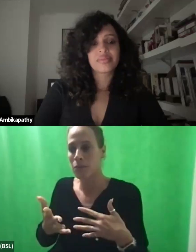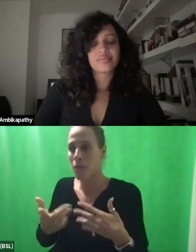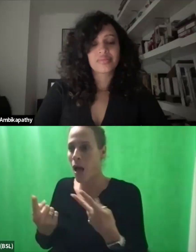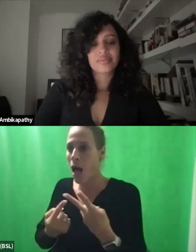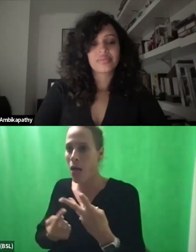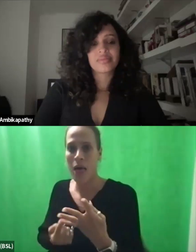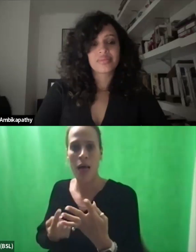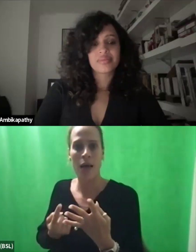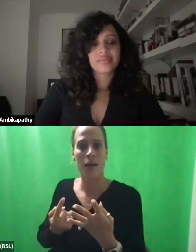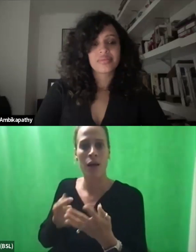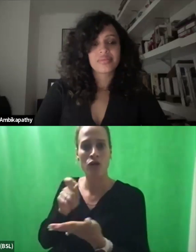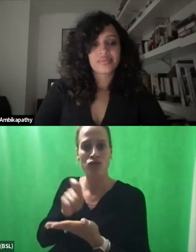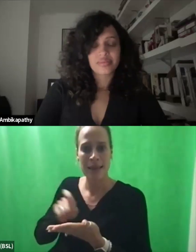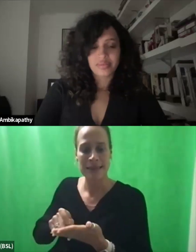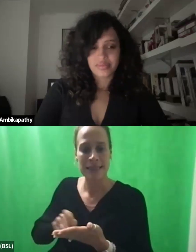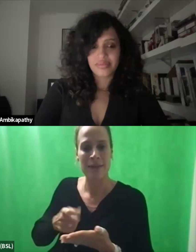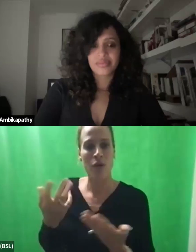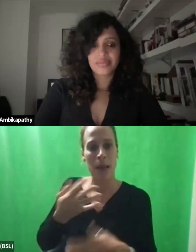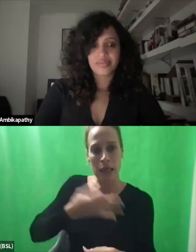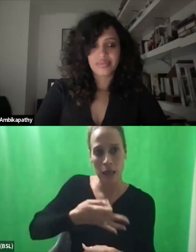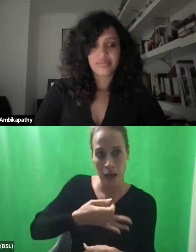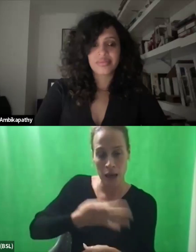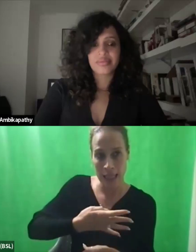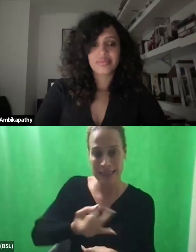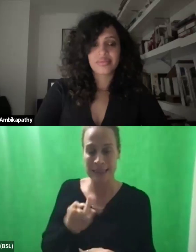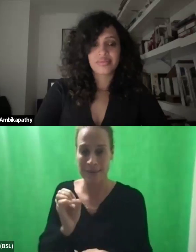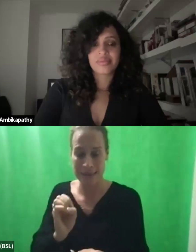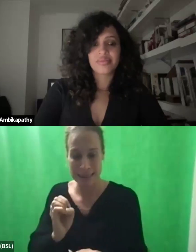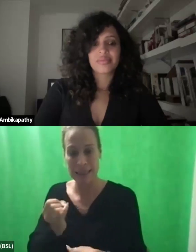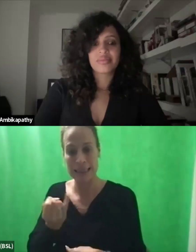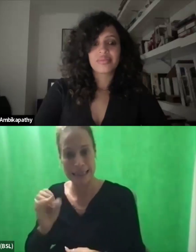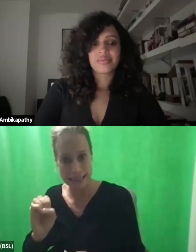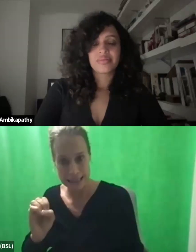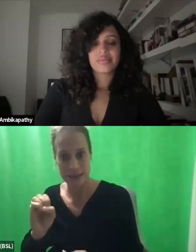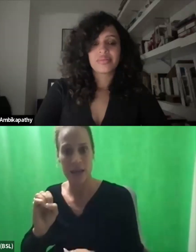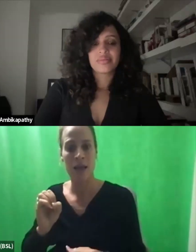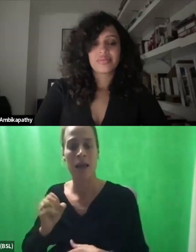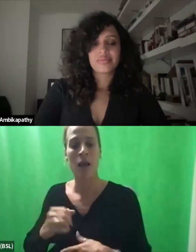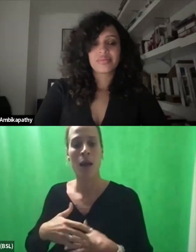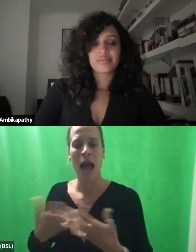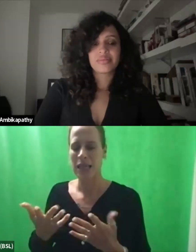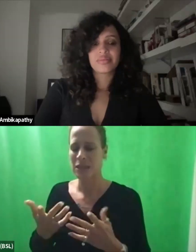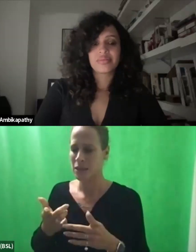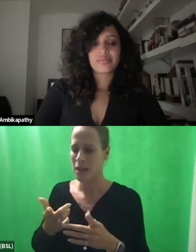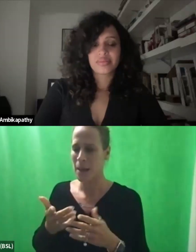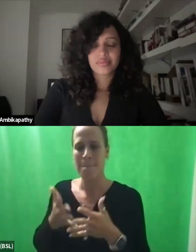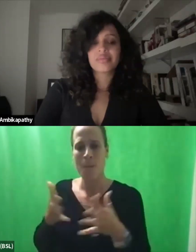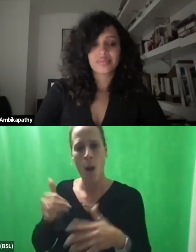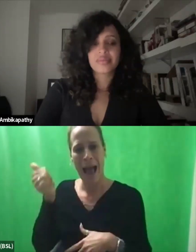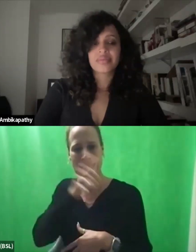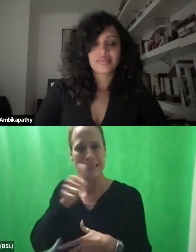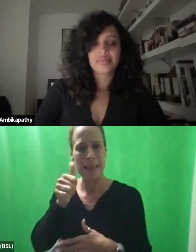Ivorian poets from the 1970s and the 1960s. And in the 1960s and 70s, it was mostly